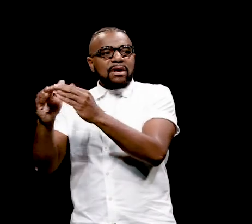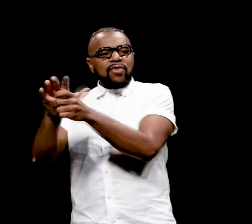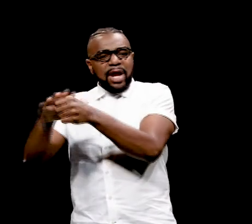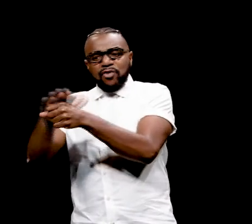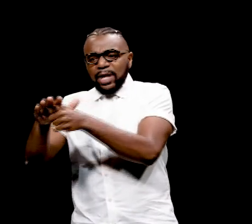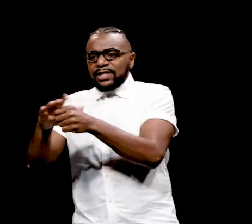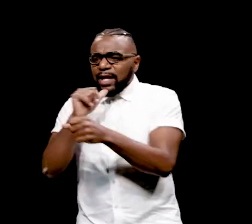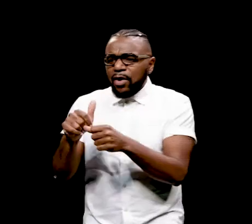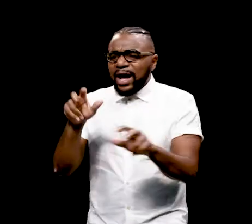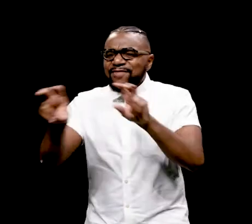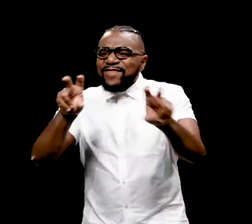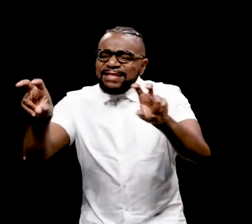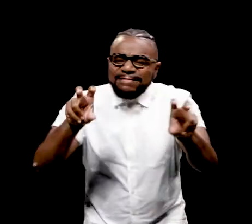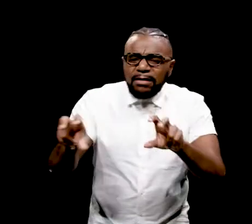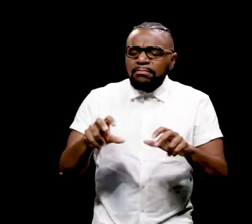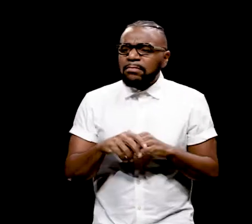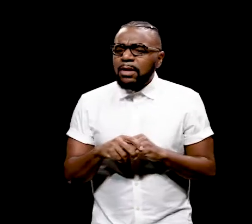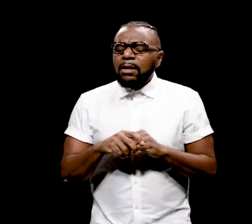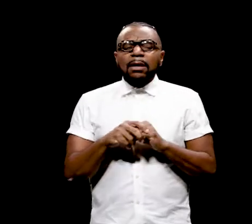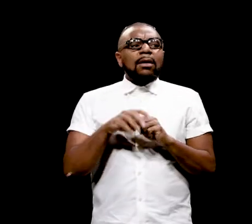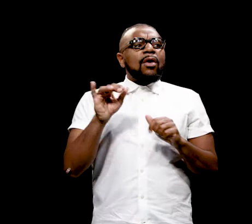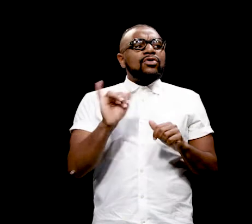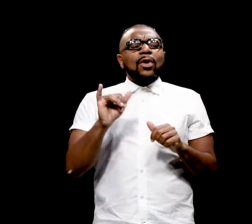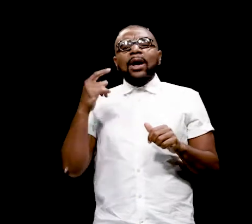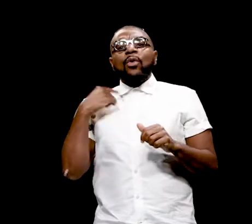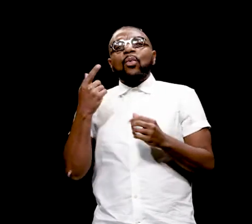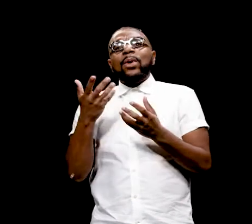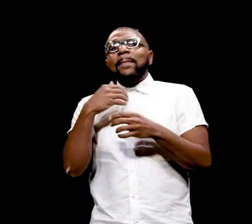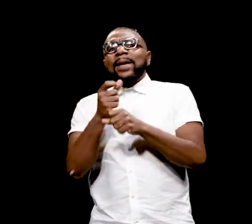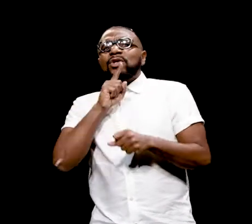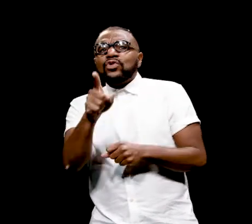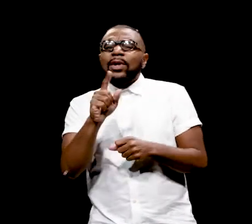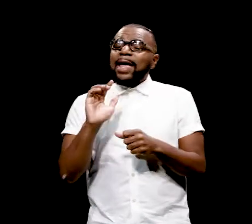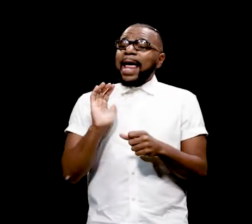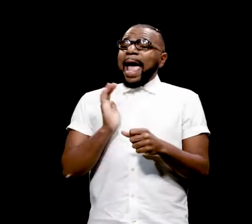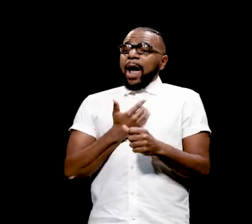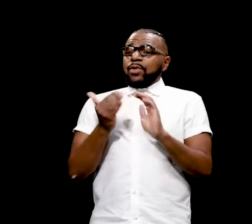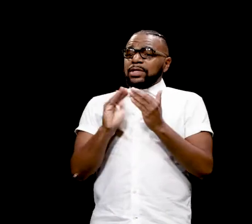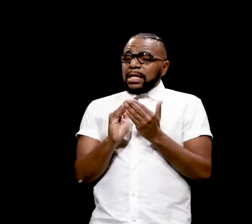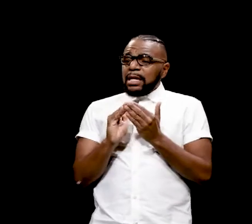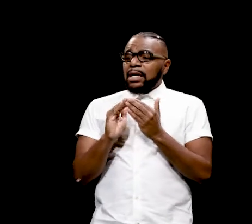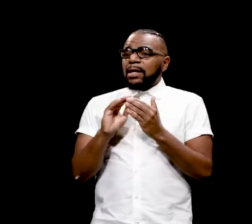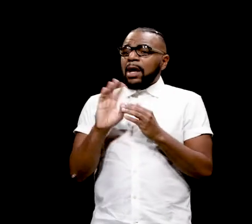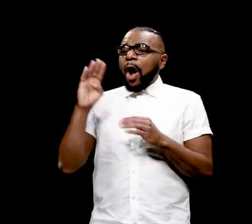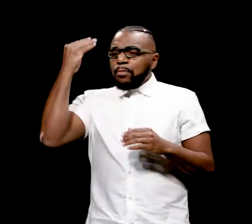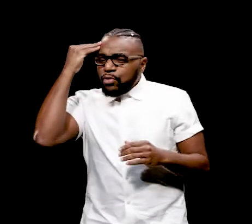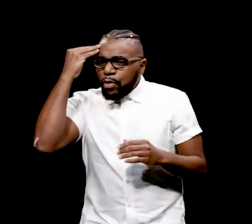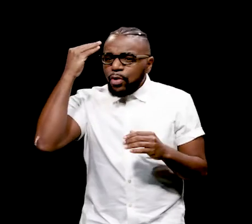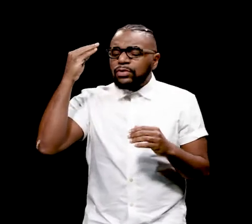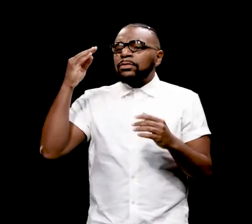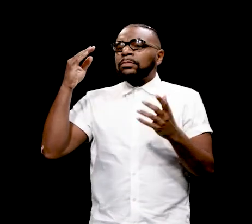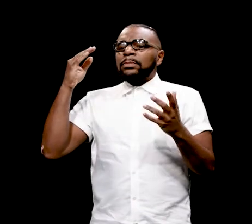critical investments. And how can we make sure that our city resources in the Planning Bureau, in the Development Bureau, in Prosper Portland,